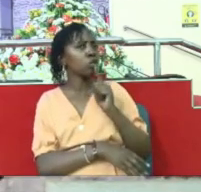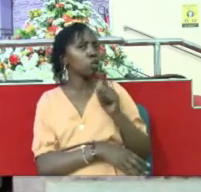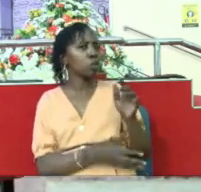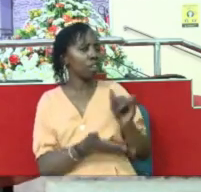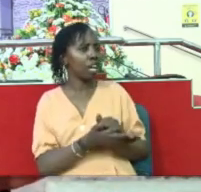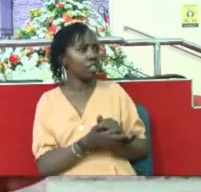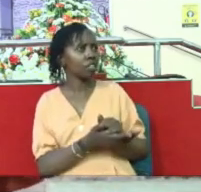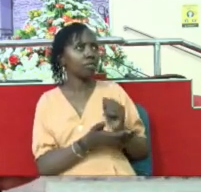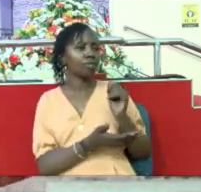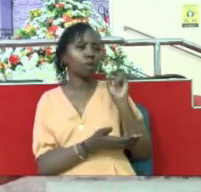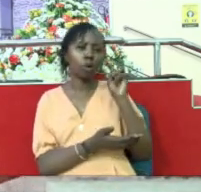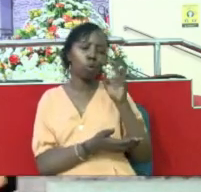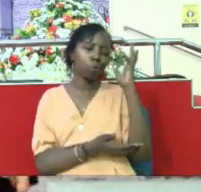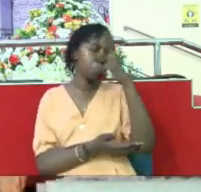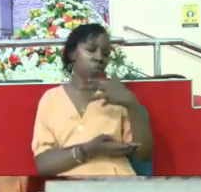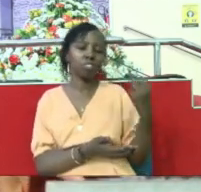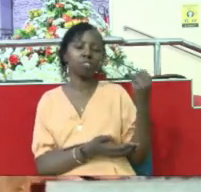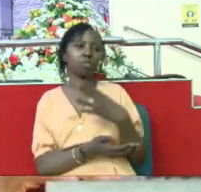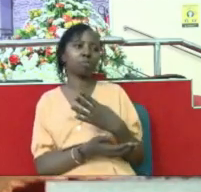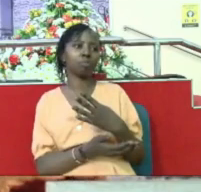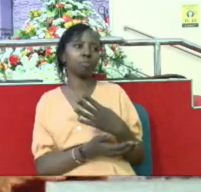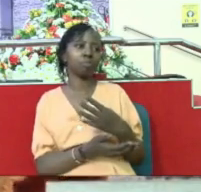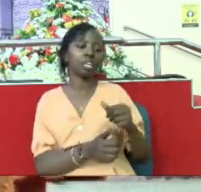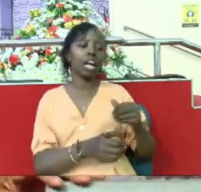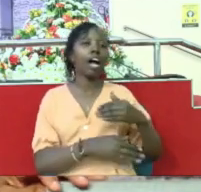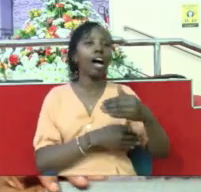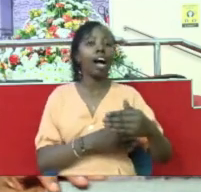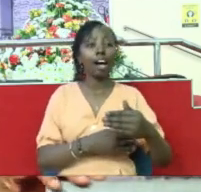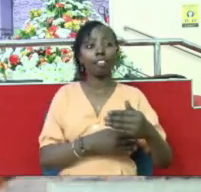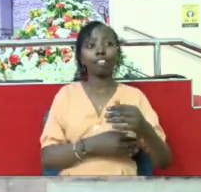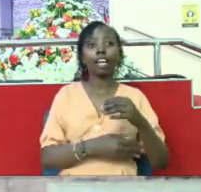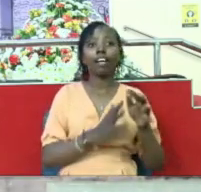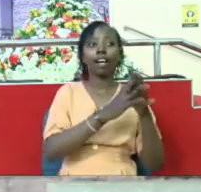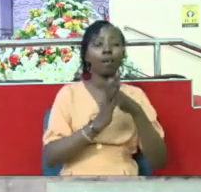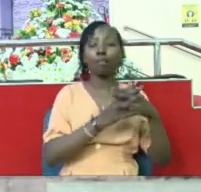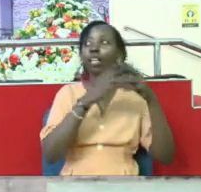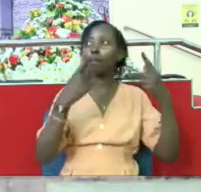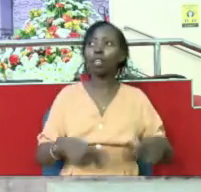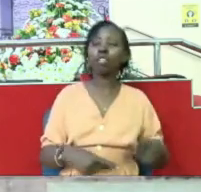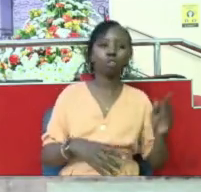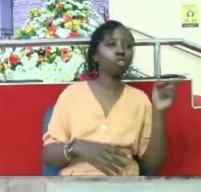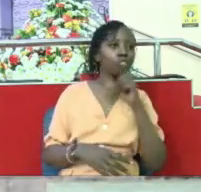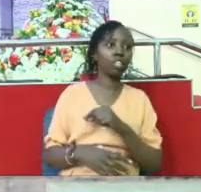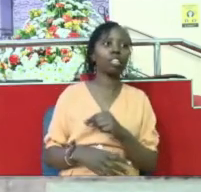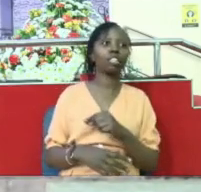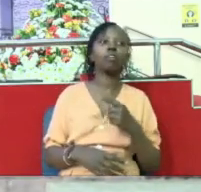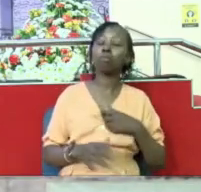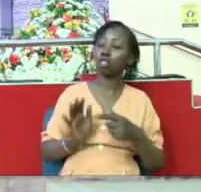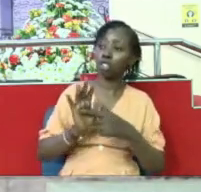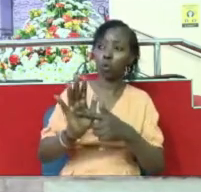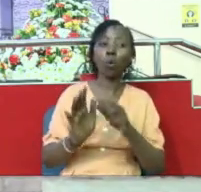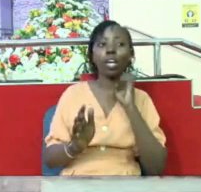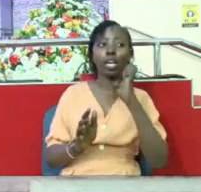Australia. After he finished, maliza, I showed him where they are. Nikamuonyesha look at